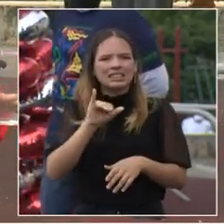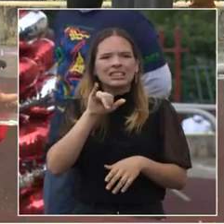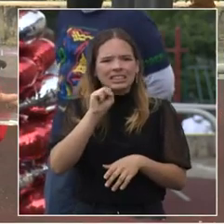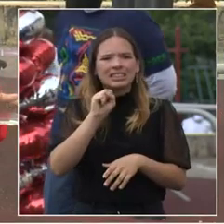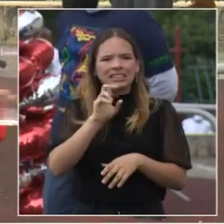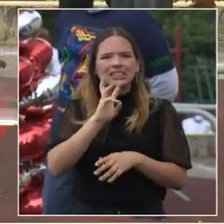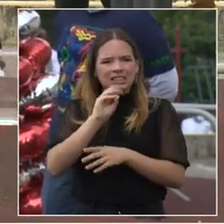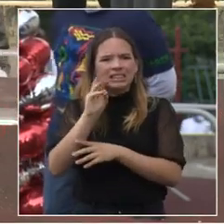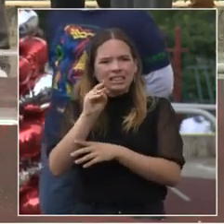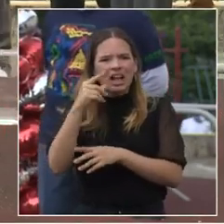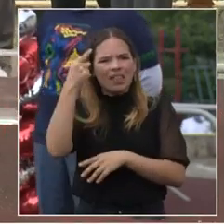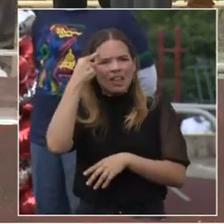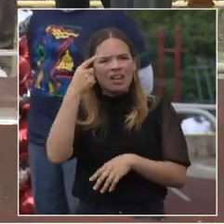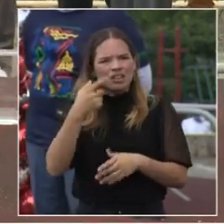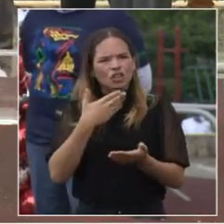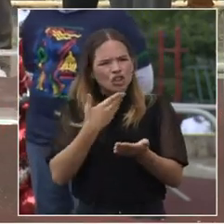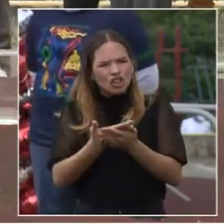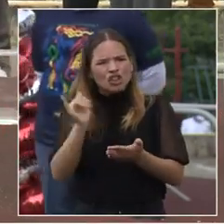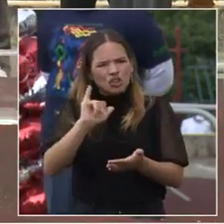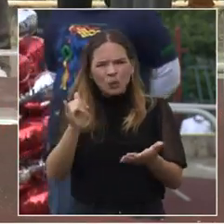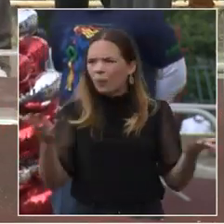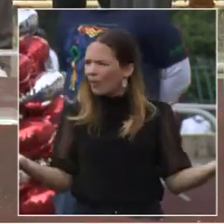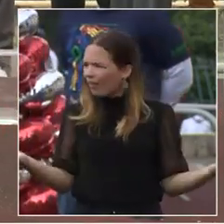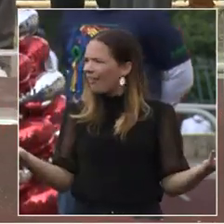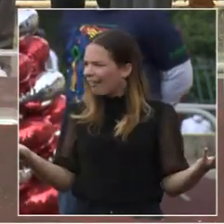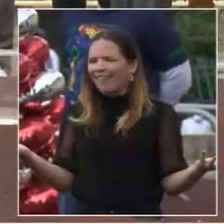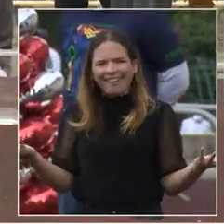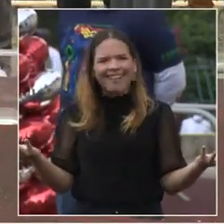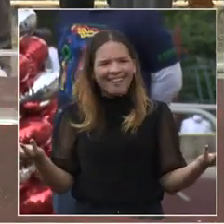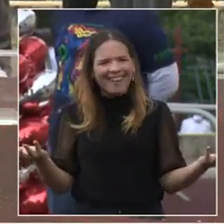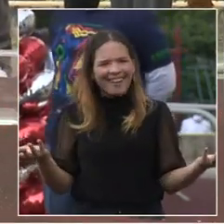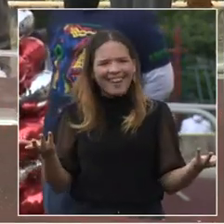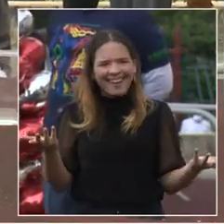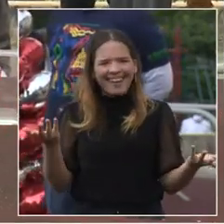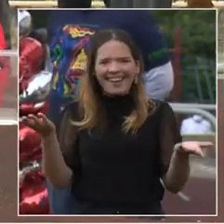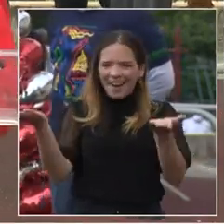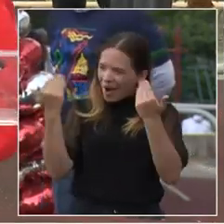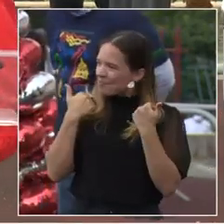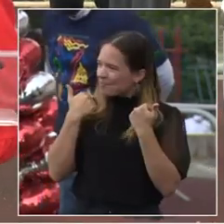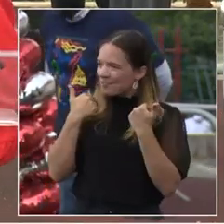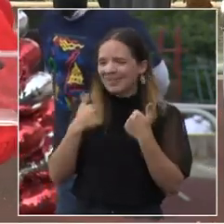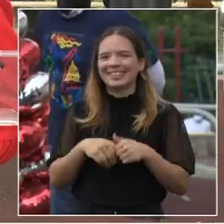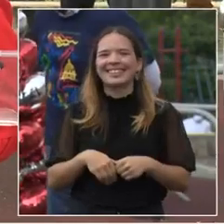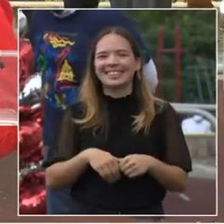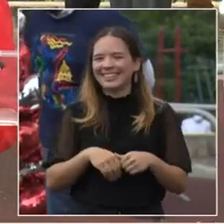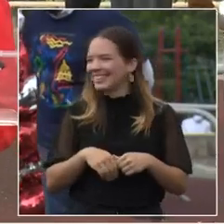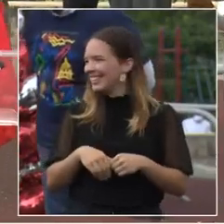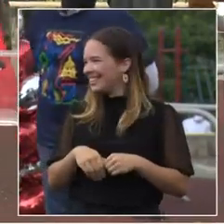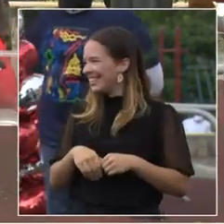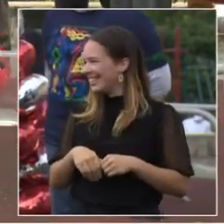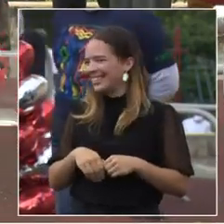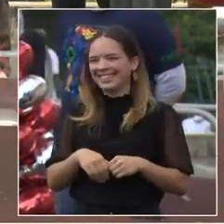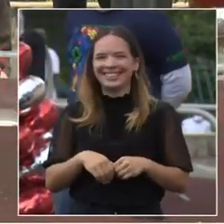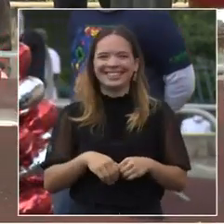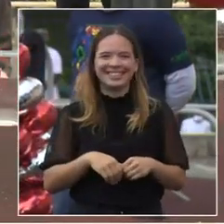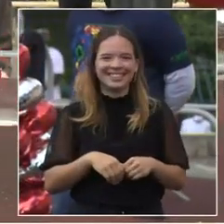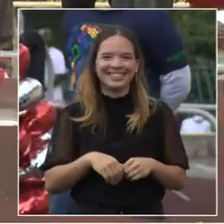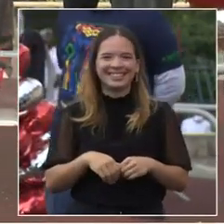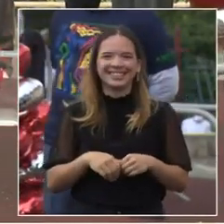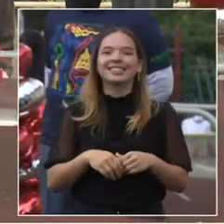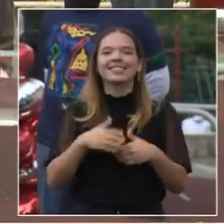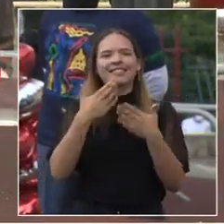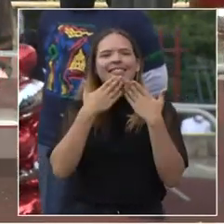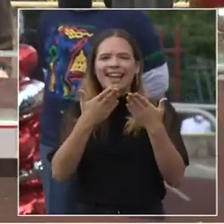Right? So, Madam Mayor, come on over, right? So I want to thank